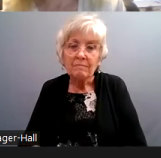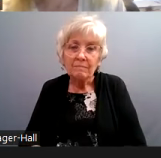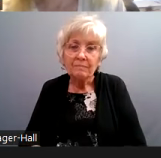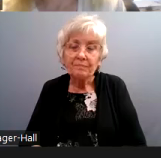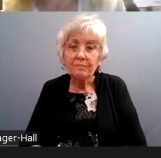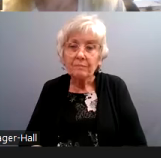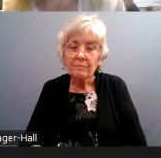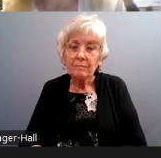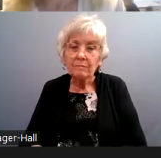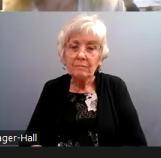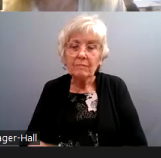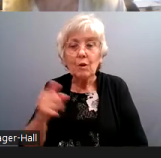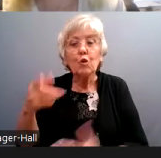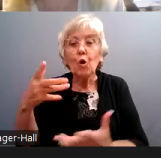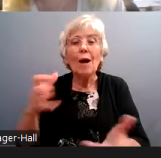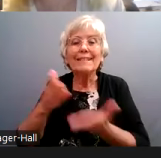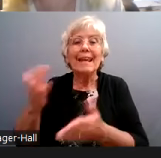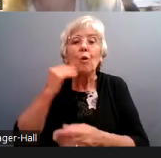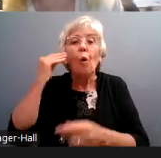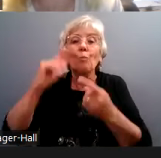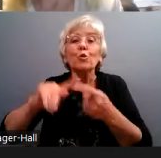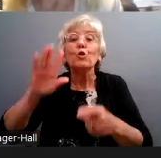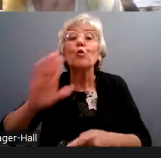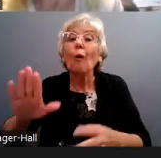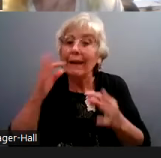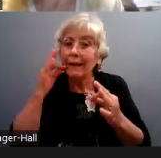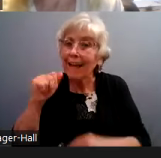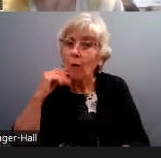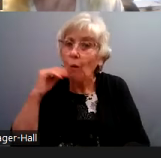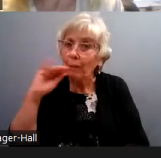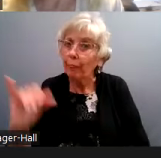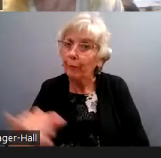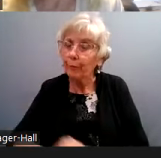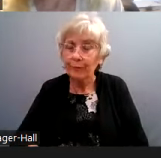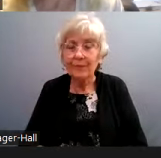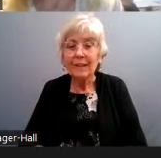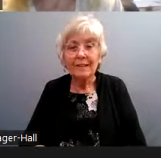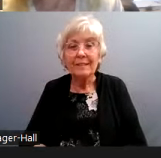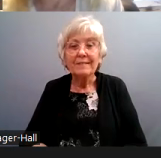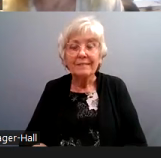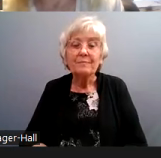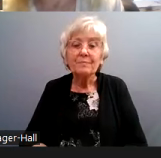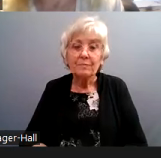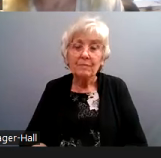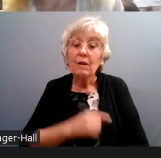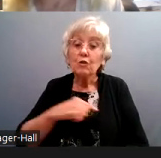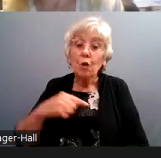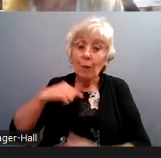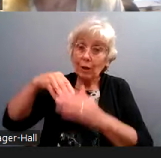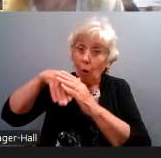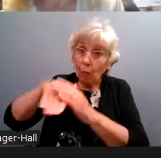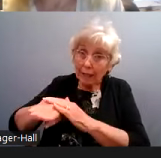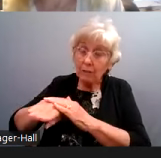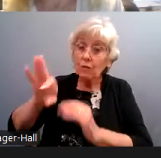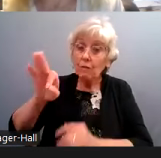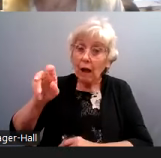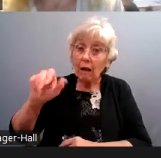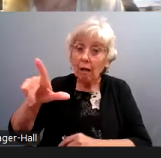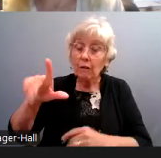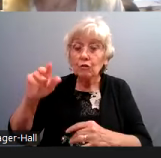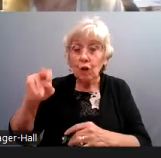Or you don't want to take it home to any of your kitties at home. So when we enter the fungal jungle, we want to make sure all